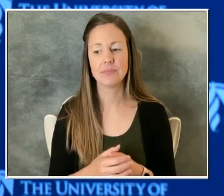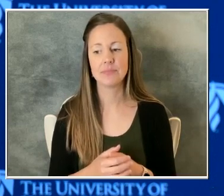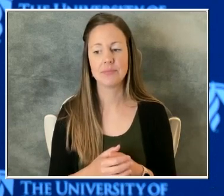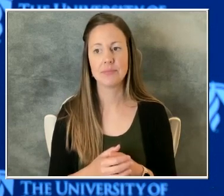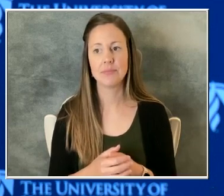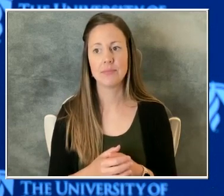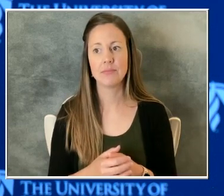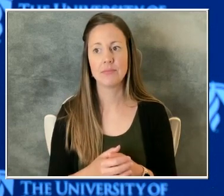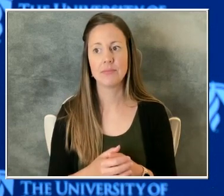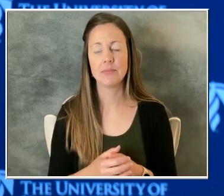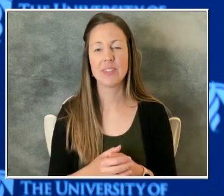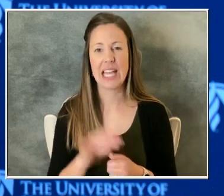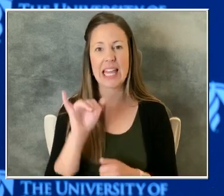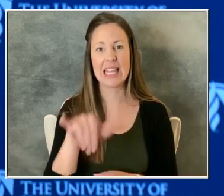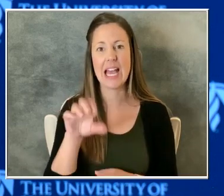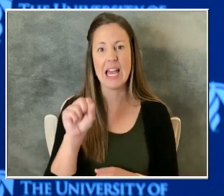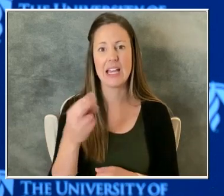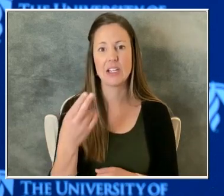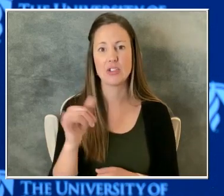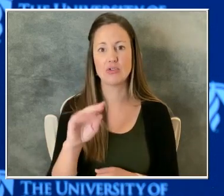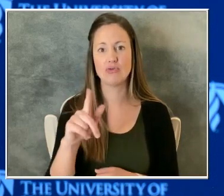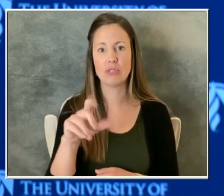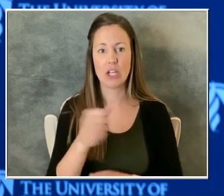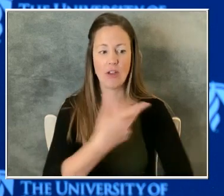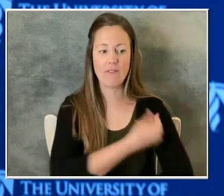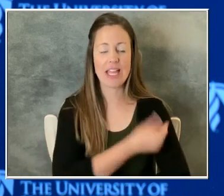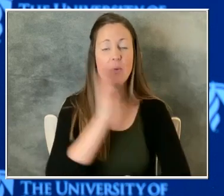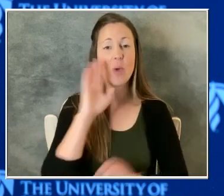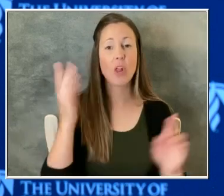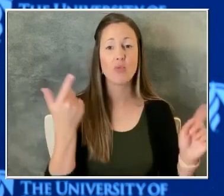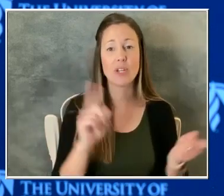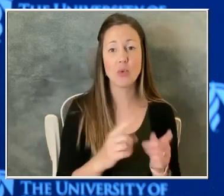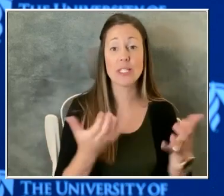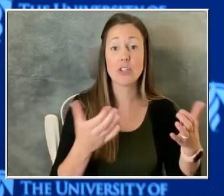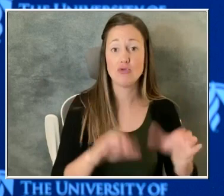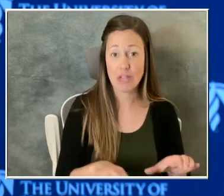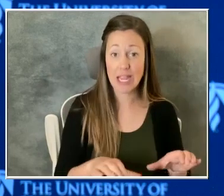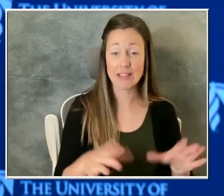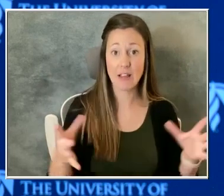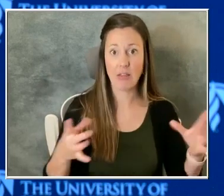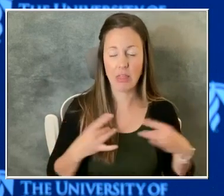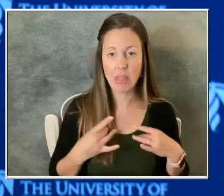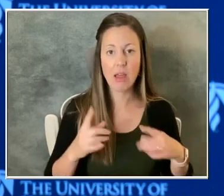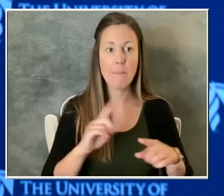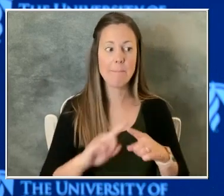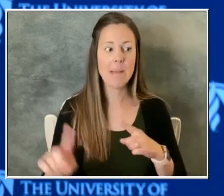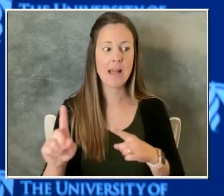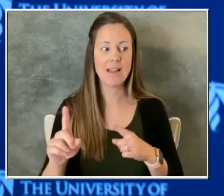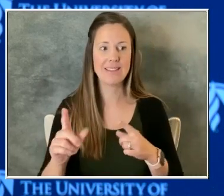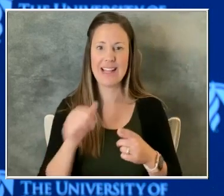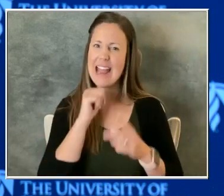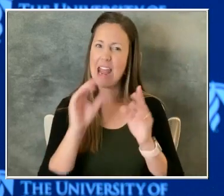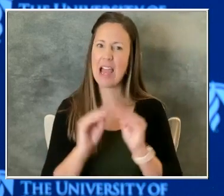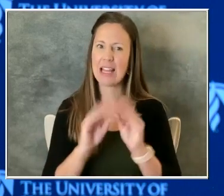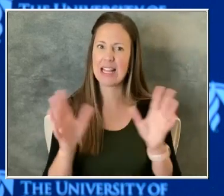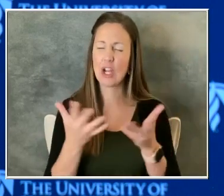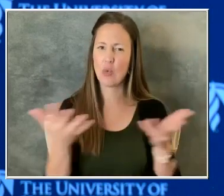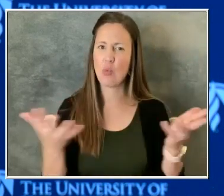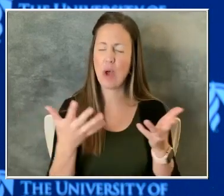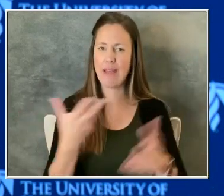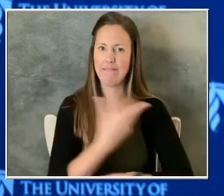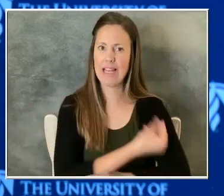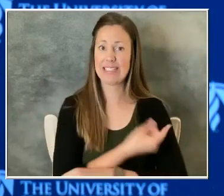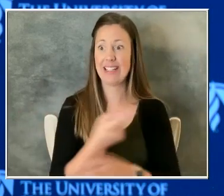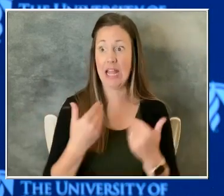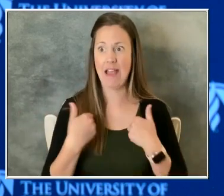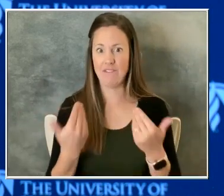vaccine will significantly reduce your chance of getting it. It's unclear maybe what vaccine she got. There is a newer one out, Shingrix,